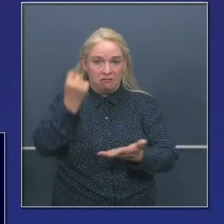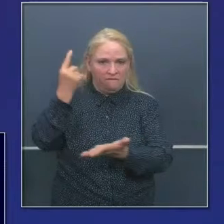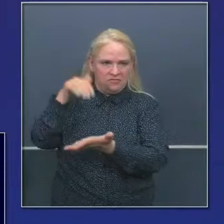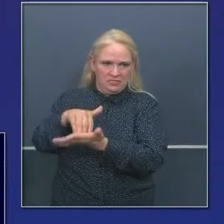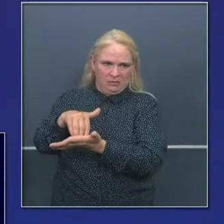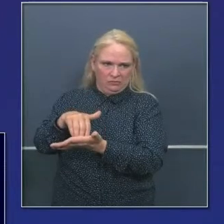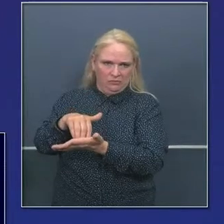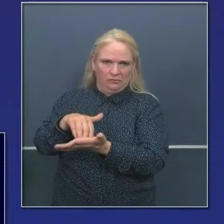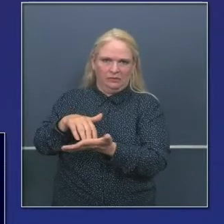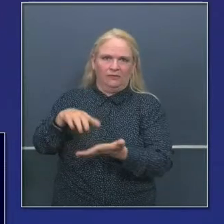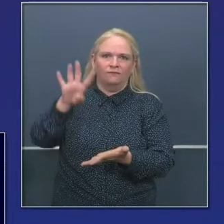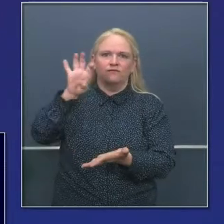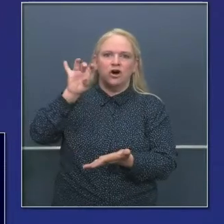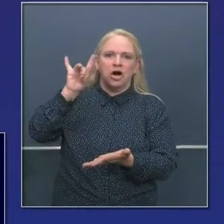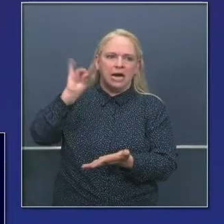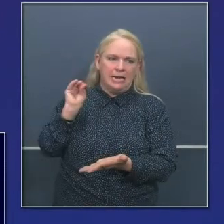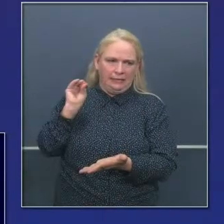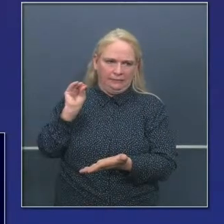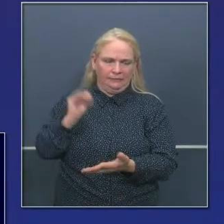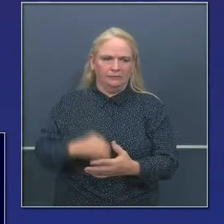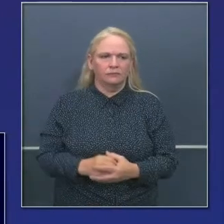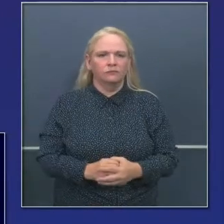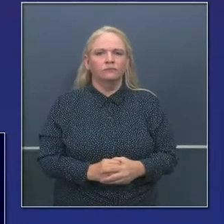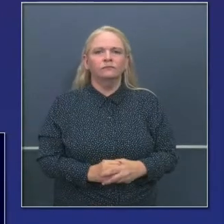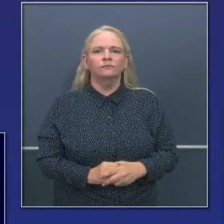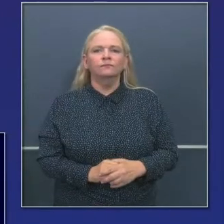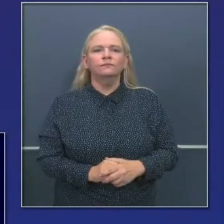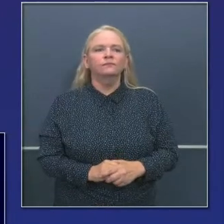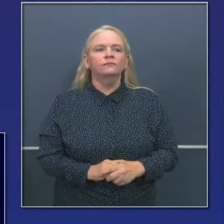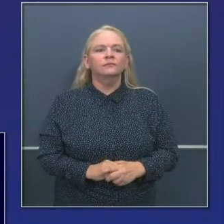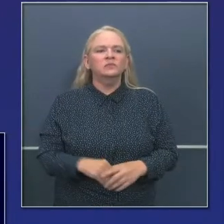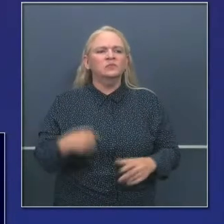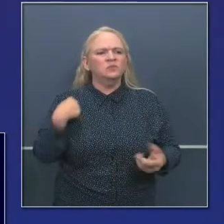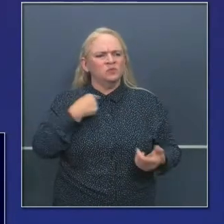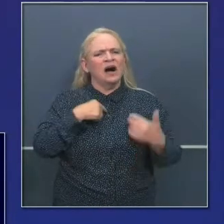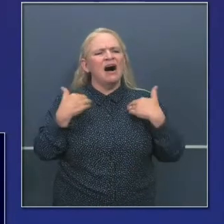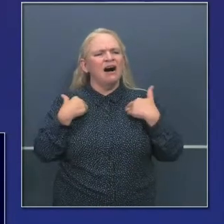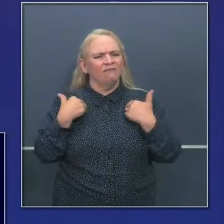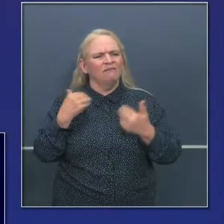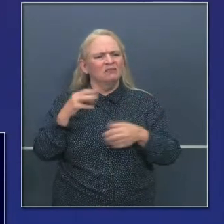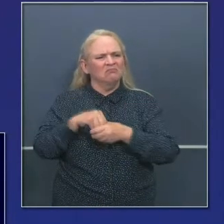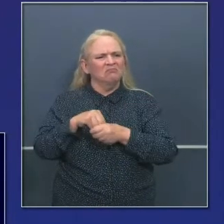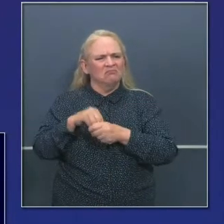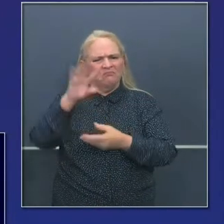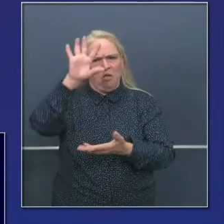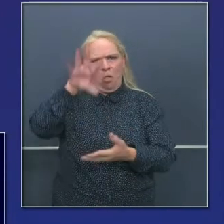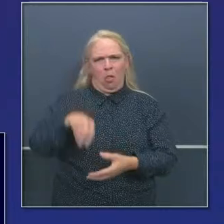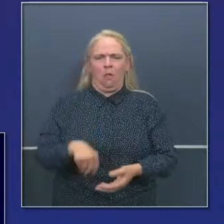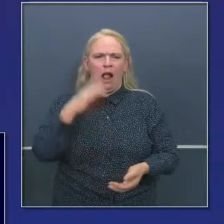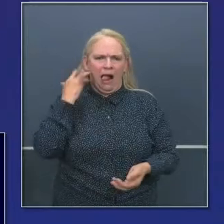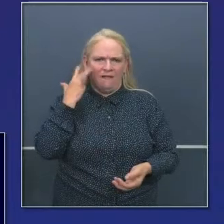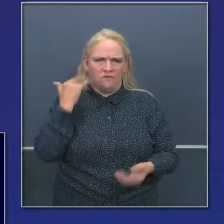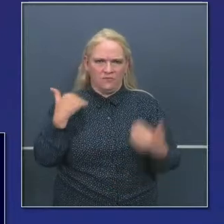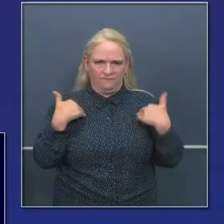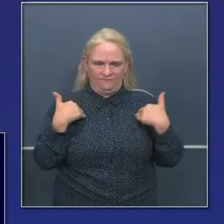11,400 plus ventilators that we have within the hospital system and in our cache here at the Office of